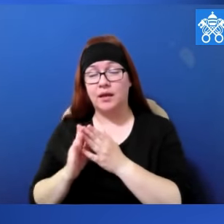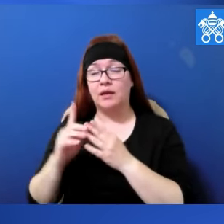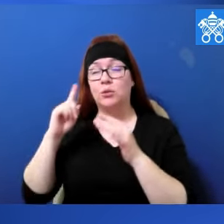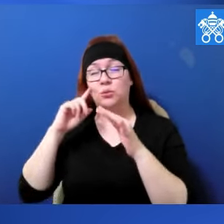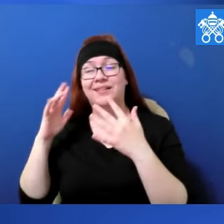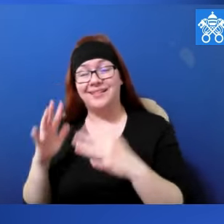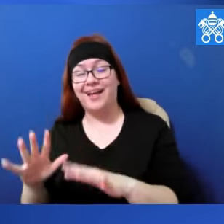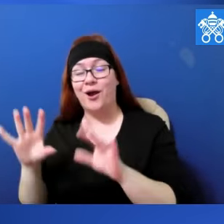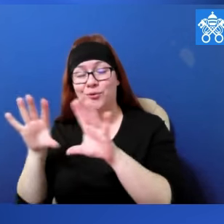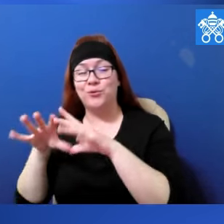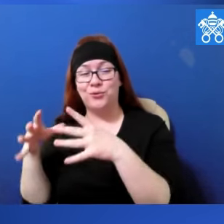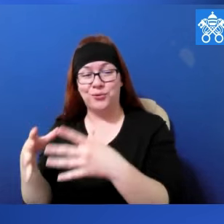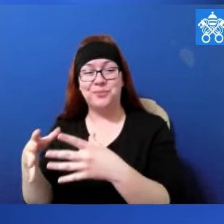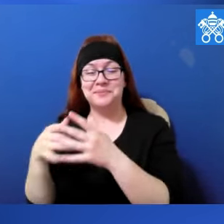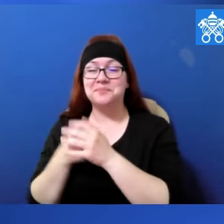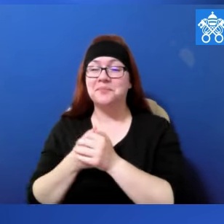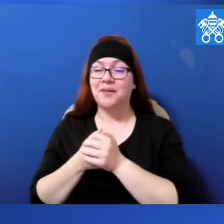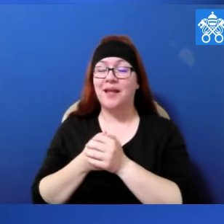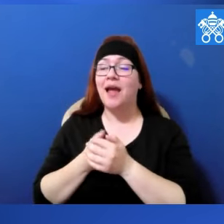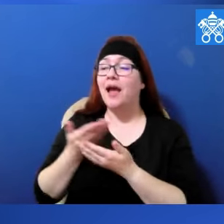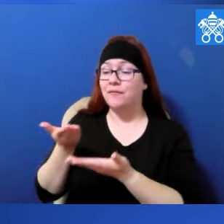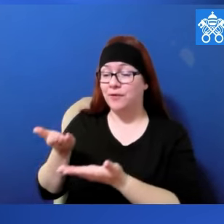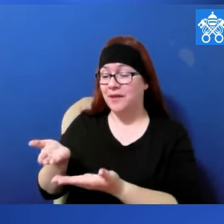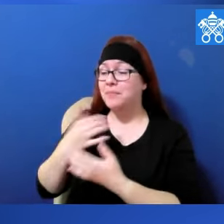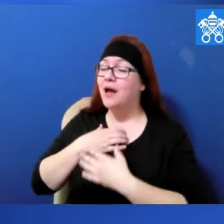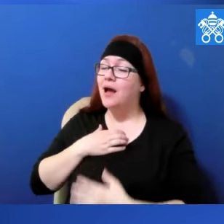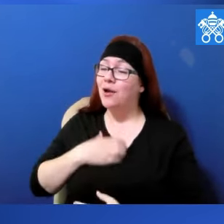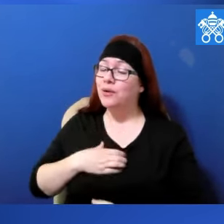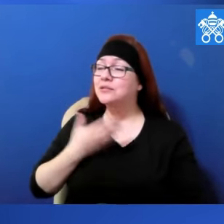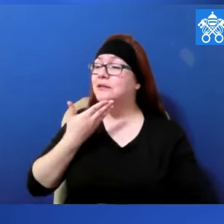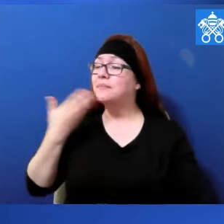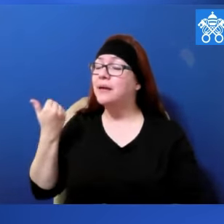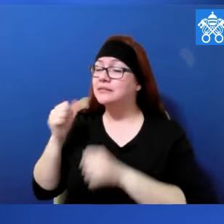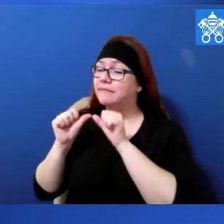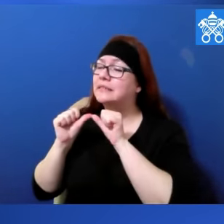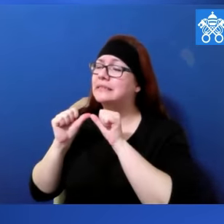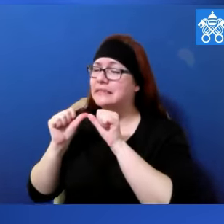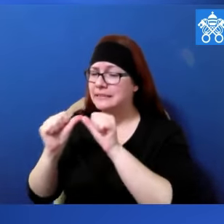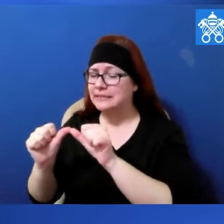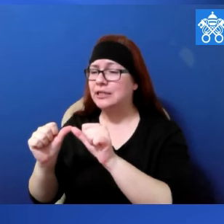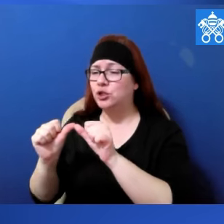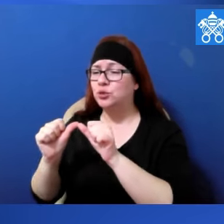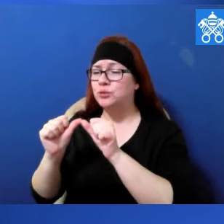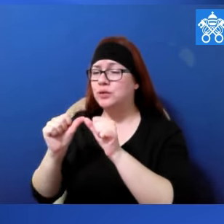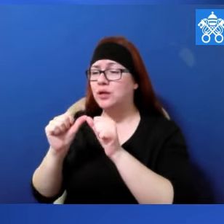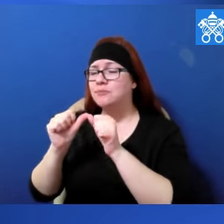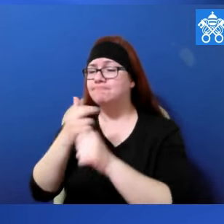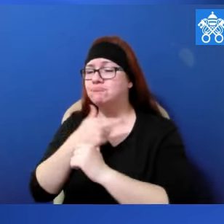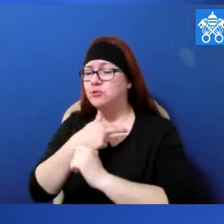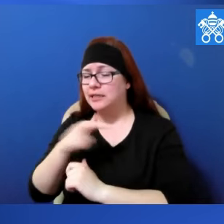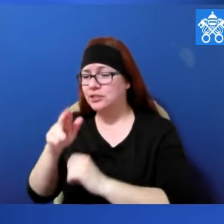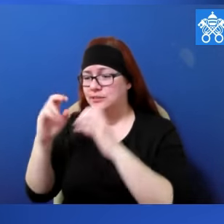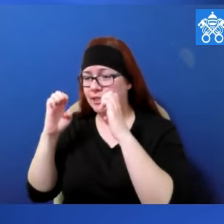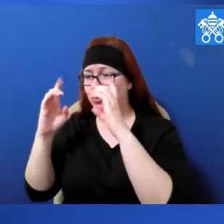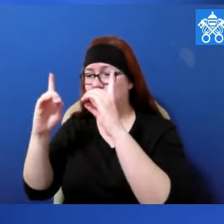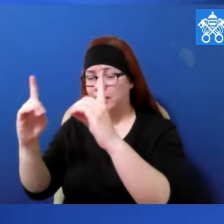They are very loud, these seminarians. To them, I wish the best of continued formation, nourished by the